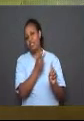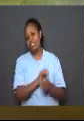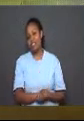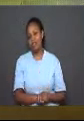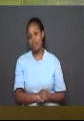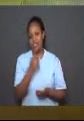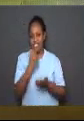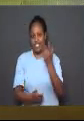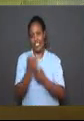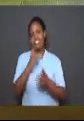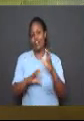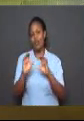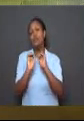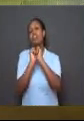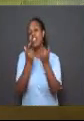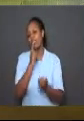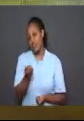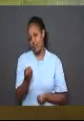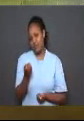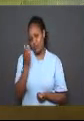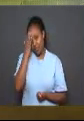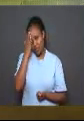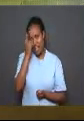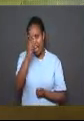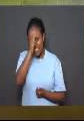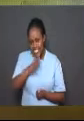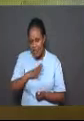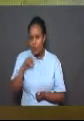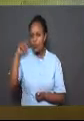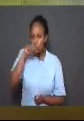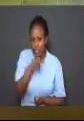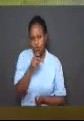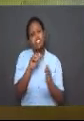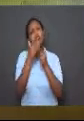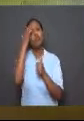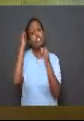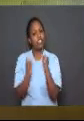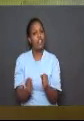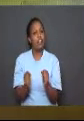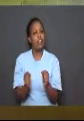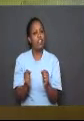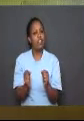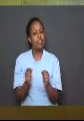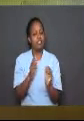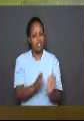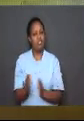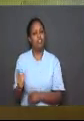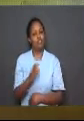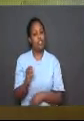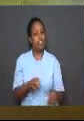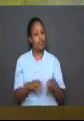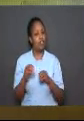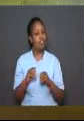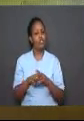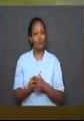Discuss how you can identify if someone is not telling the truth. When you are ready, students,